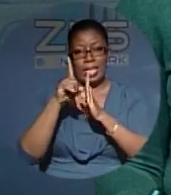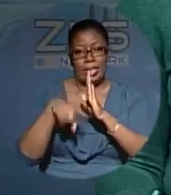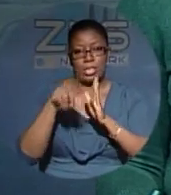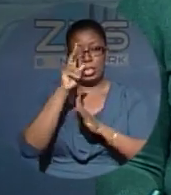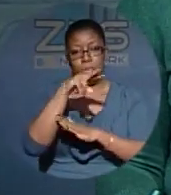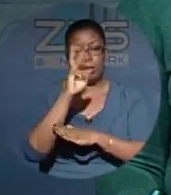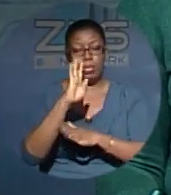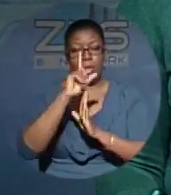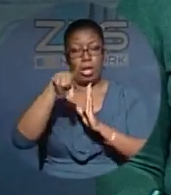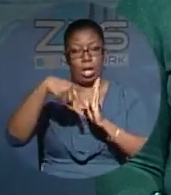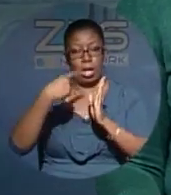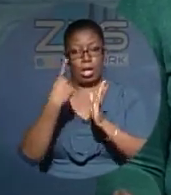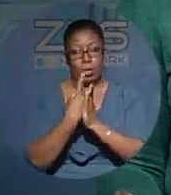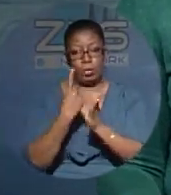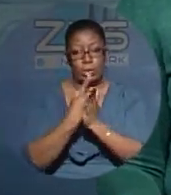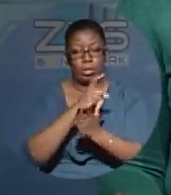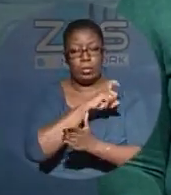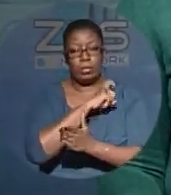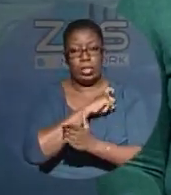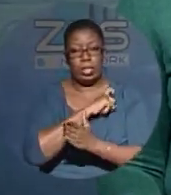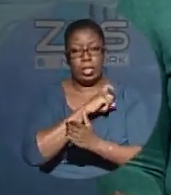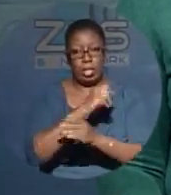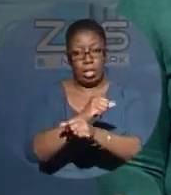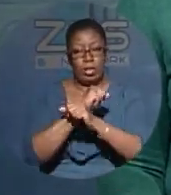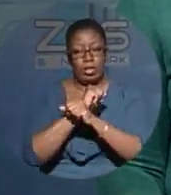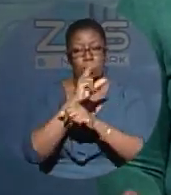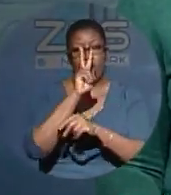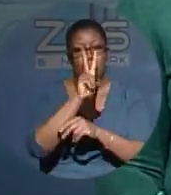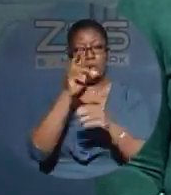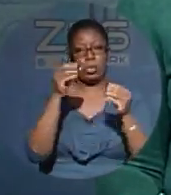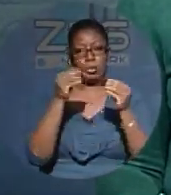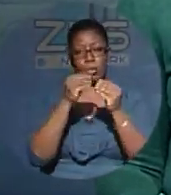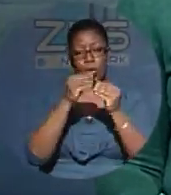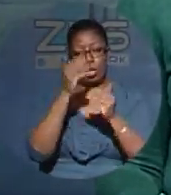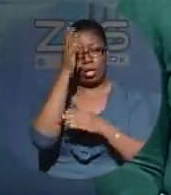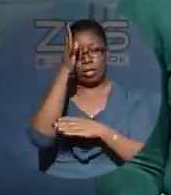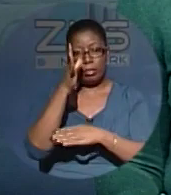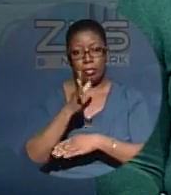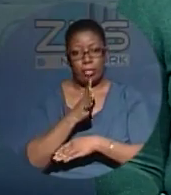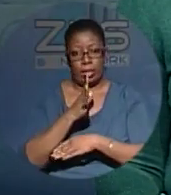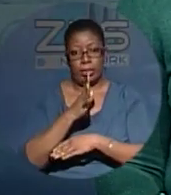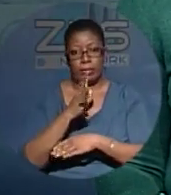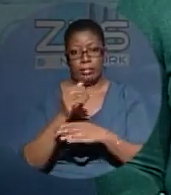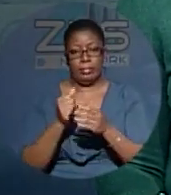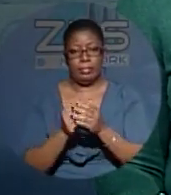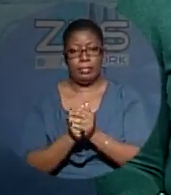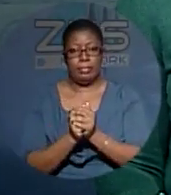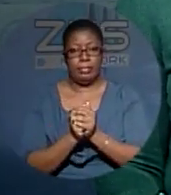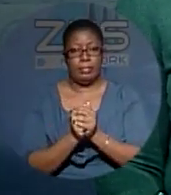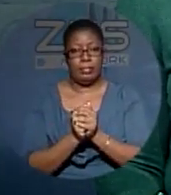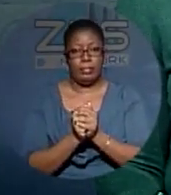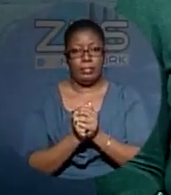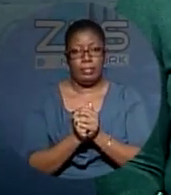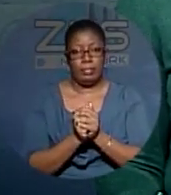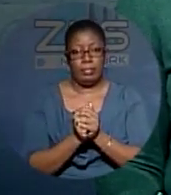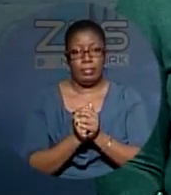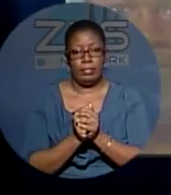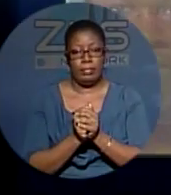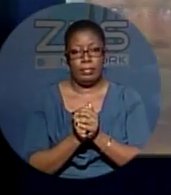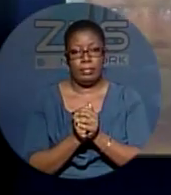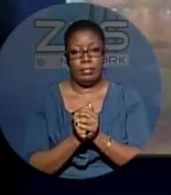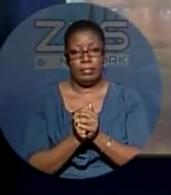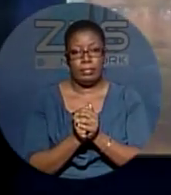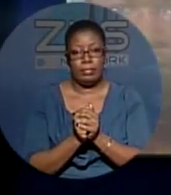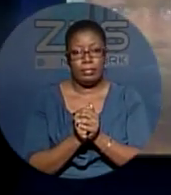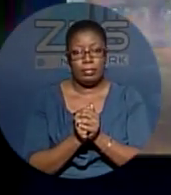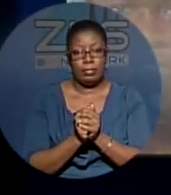hours. Authorities confirm they have nabbed now two more of those men. Giovanni Stewart is on the story tonight. The